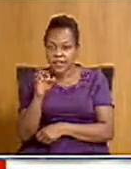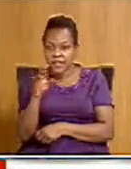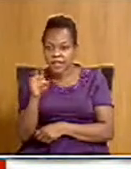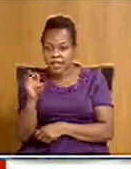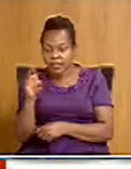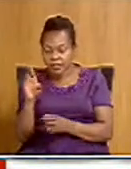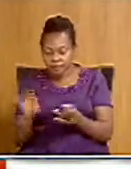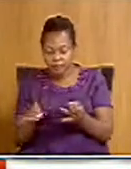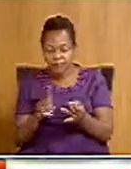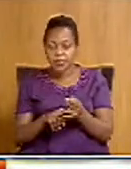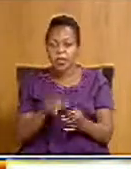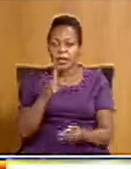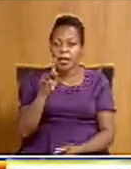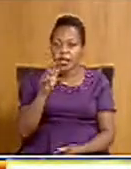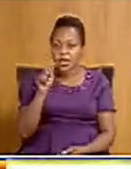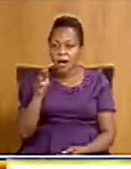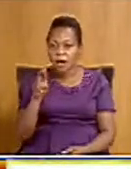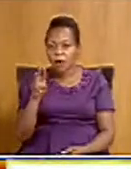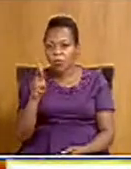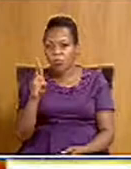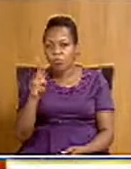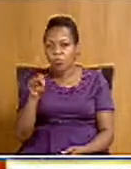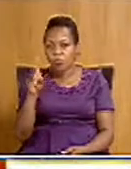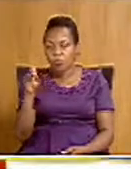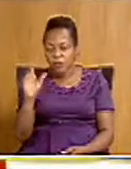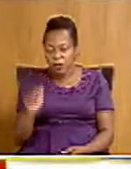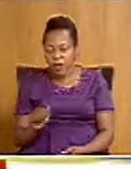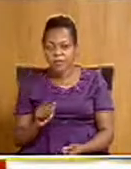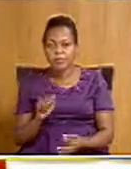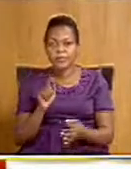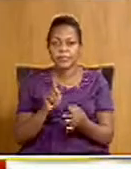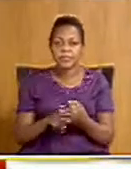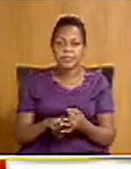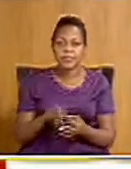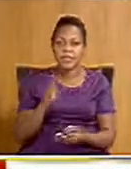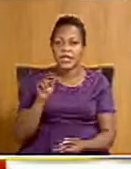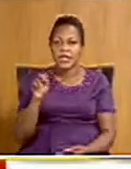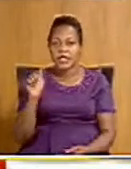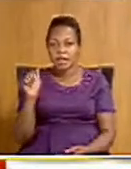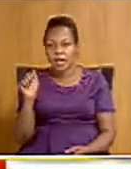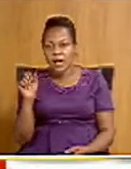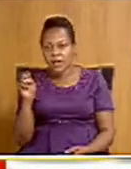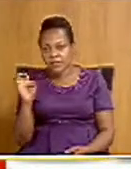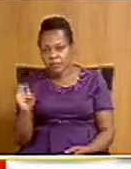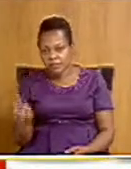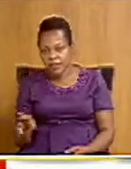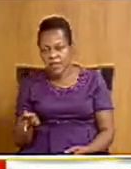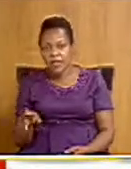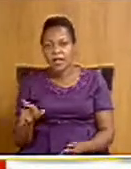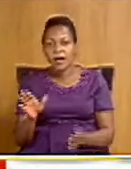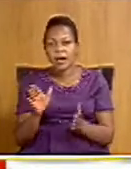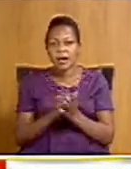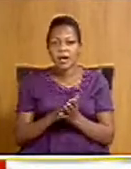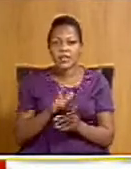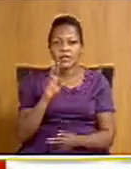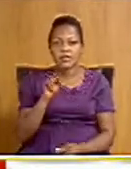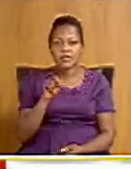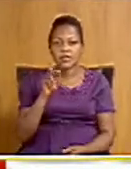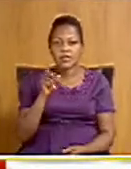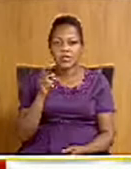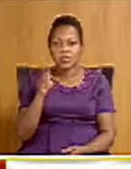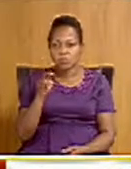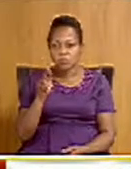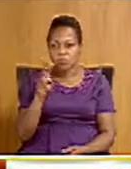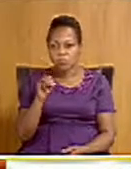Kaunda, Sekou Toure, Bomidien, Nasser, and briefly Nkrumah, and the